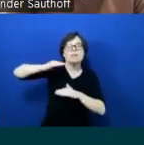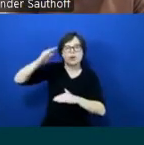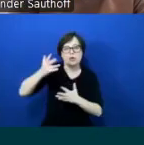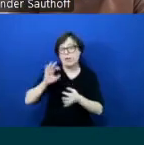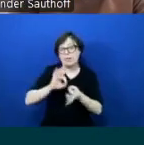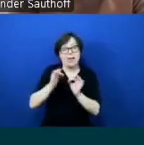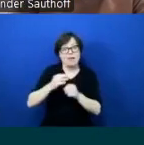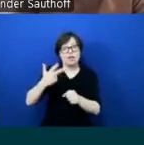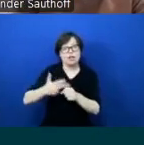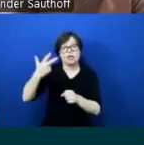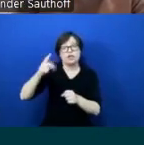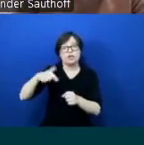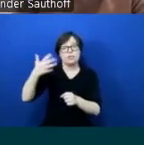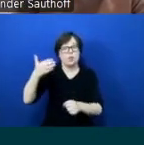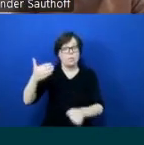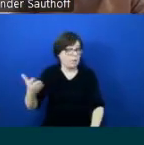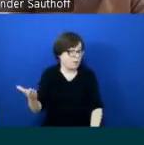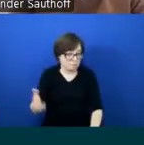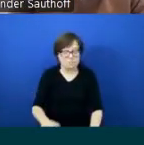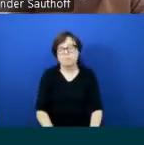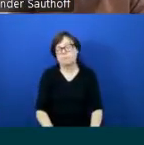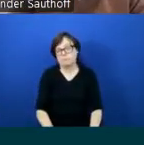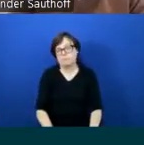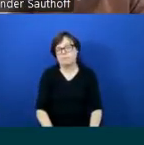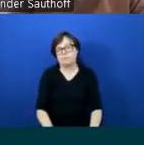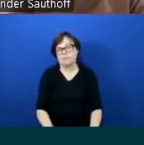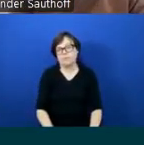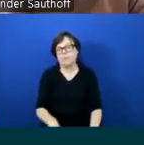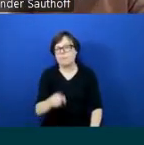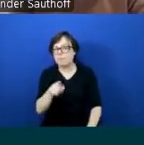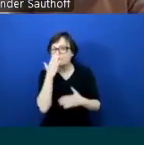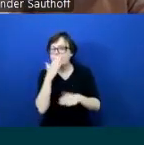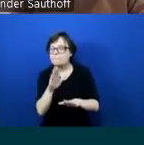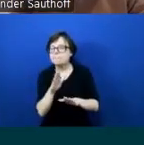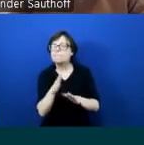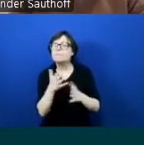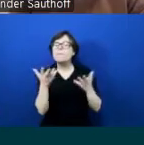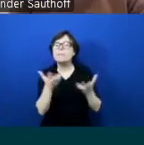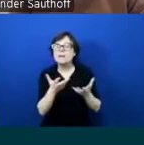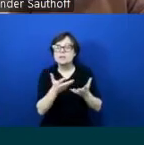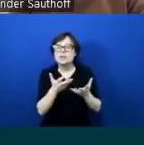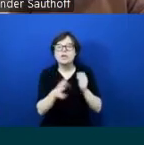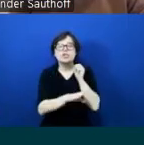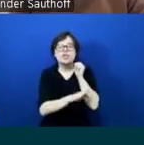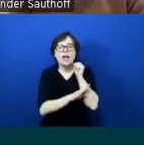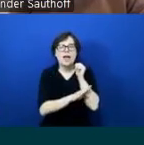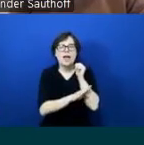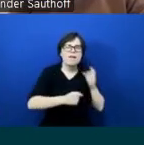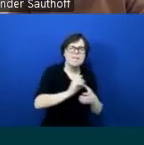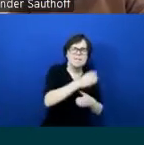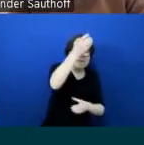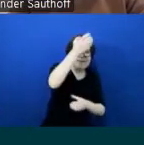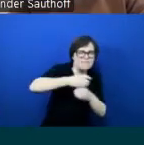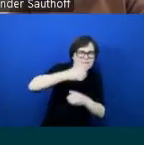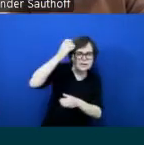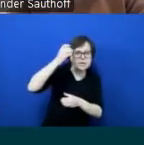And that shows where is a high density of high trees and where high trees are lacking and where more trees